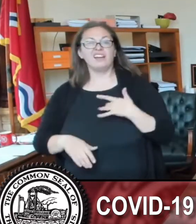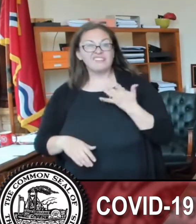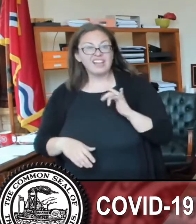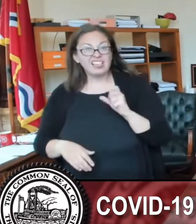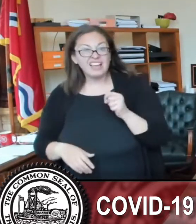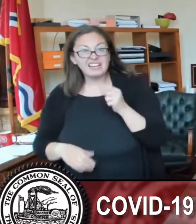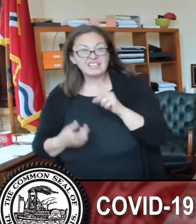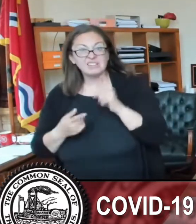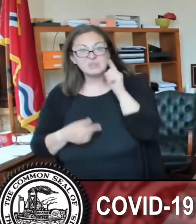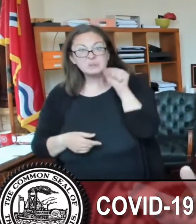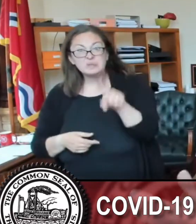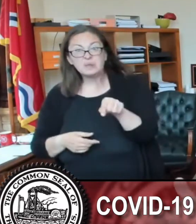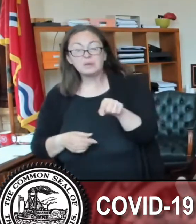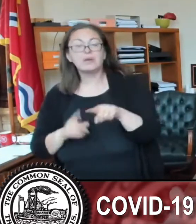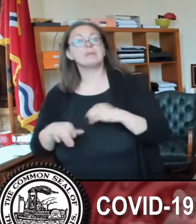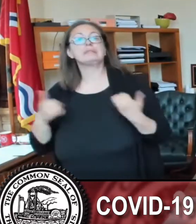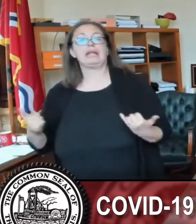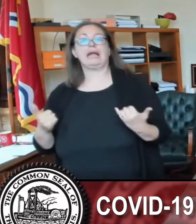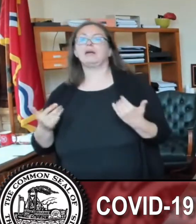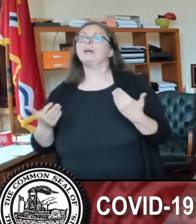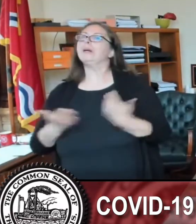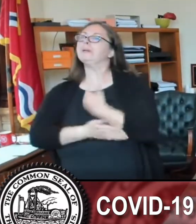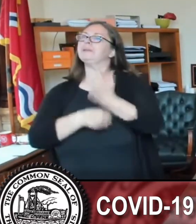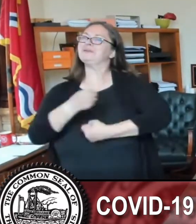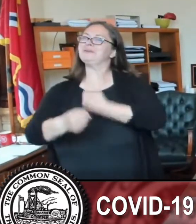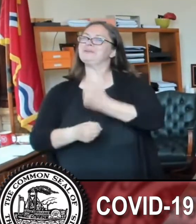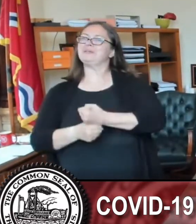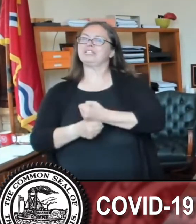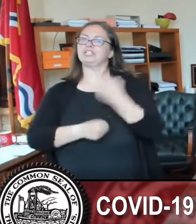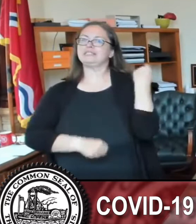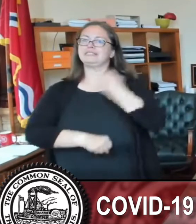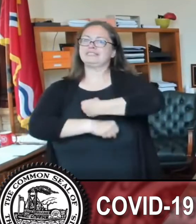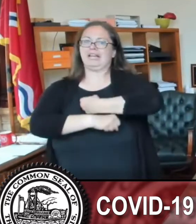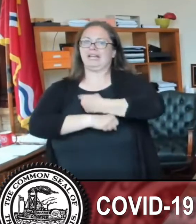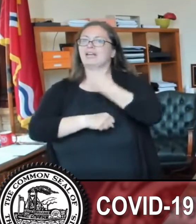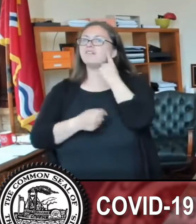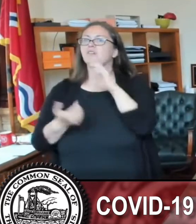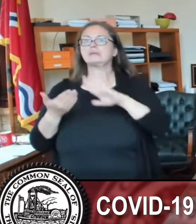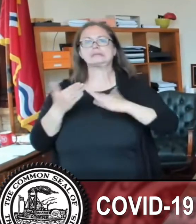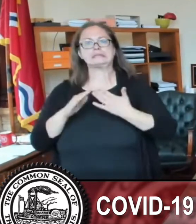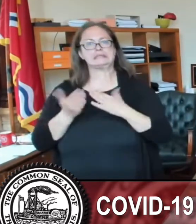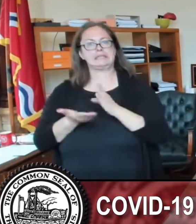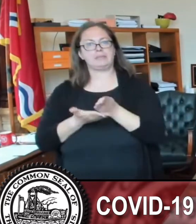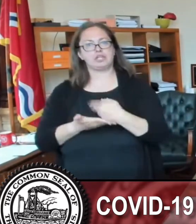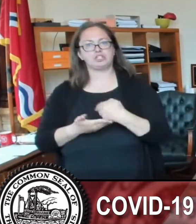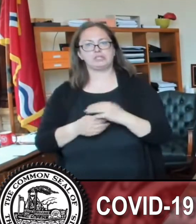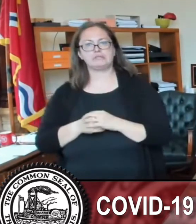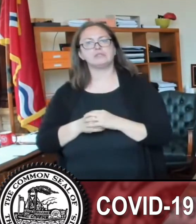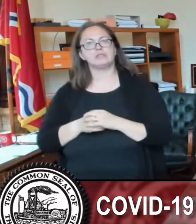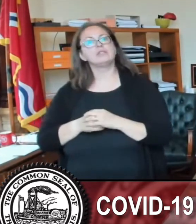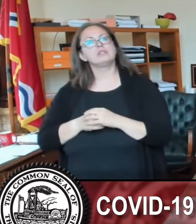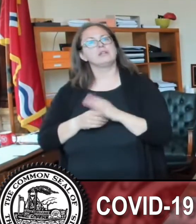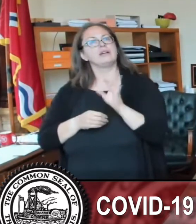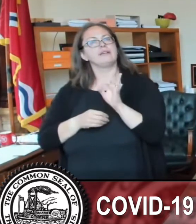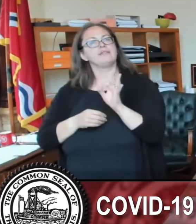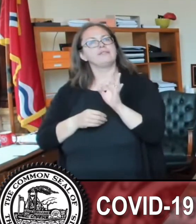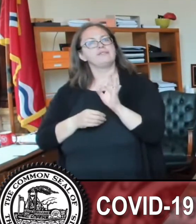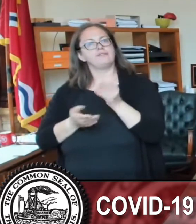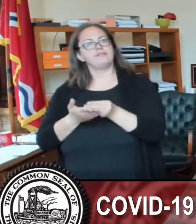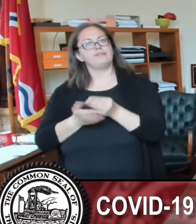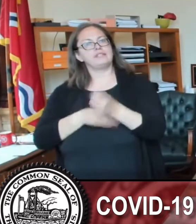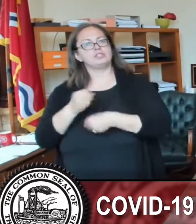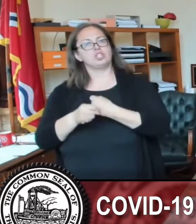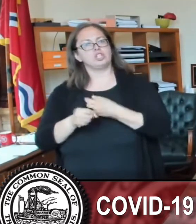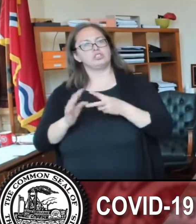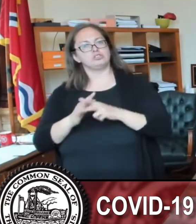you, but today's New Year's Day. New Year's Day for the city budget. And we have had to make